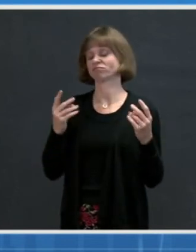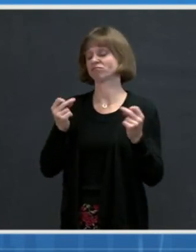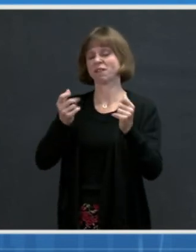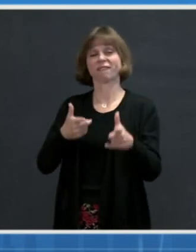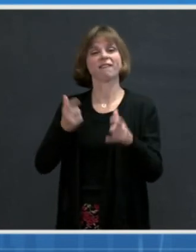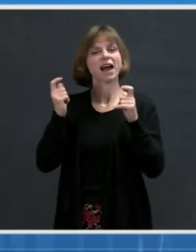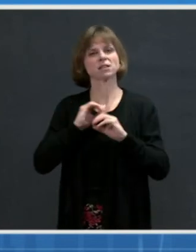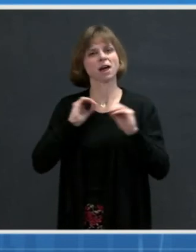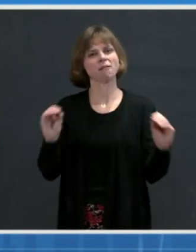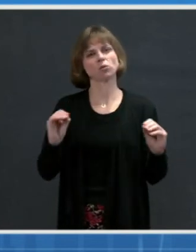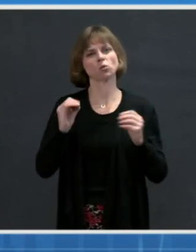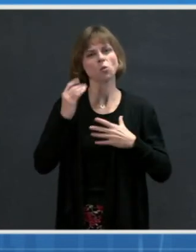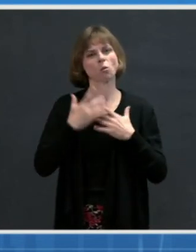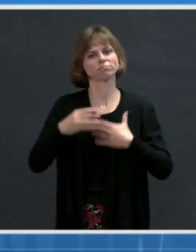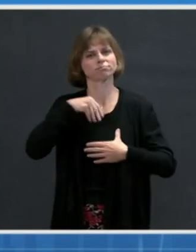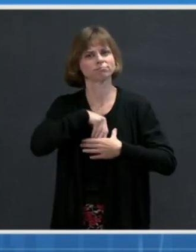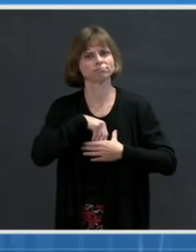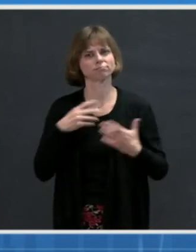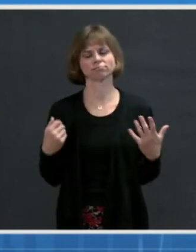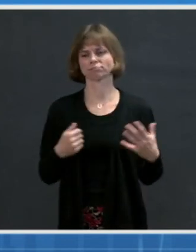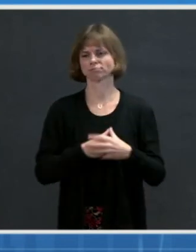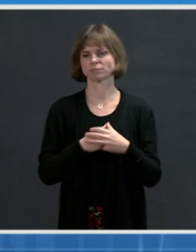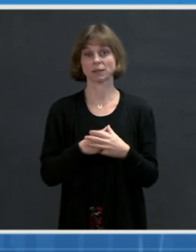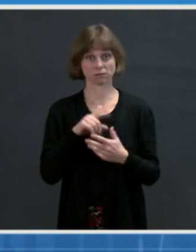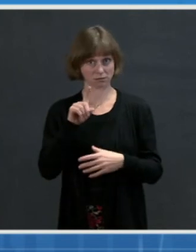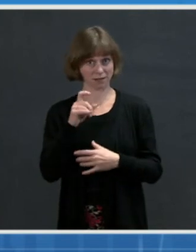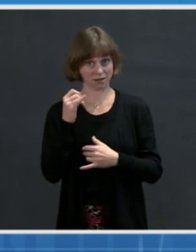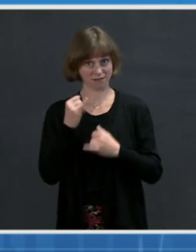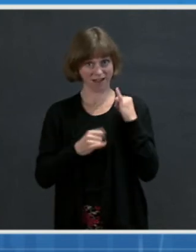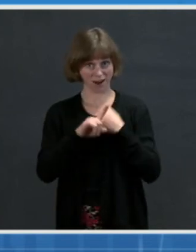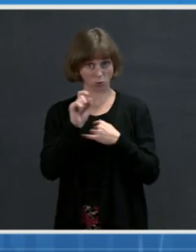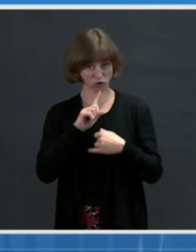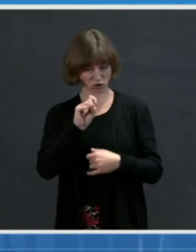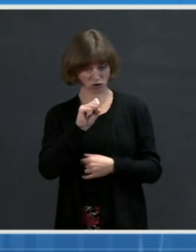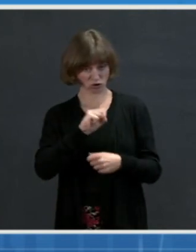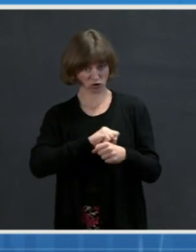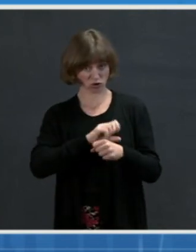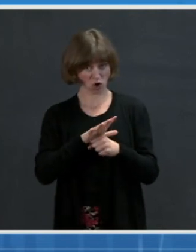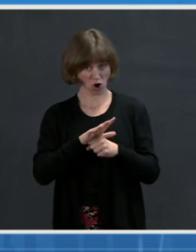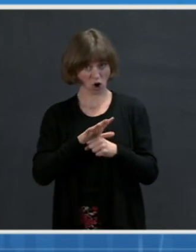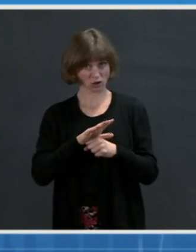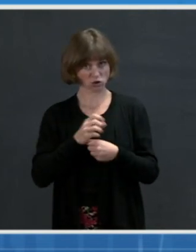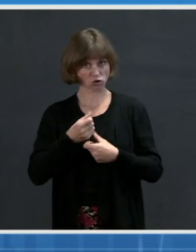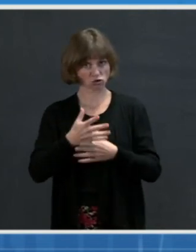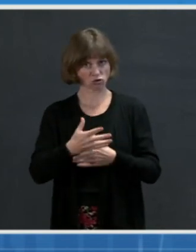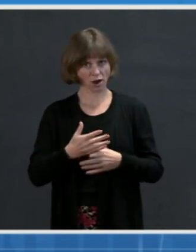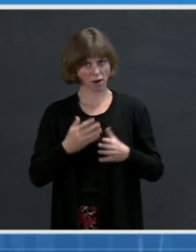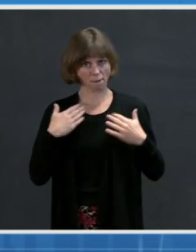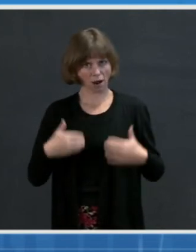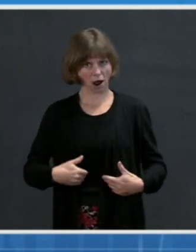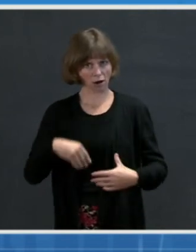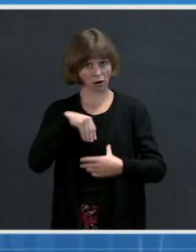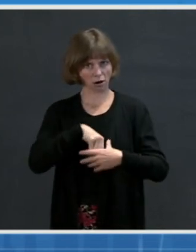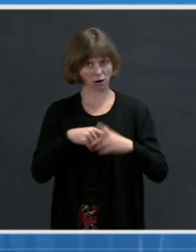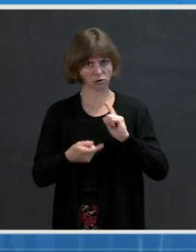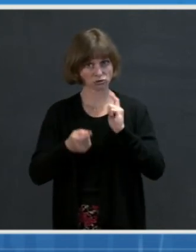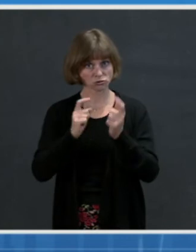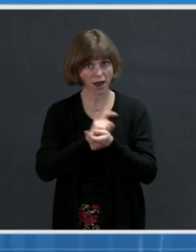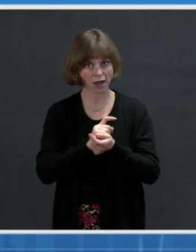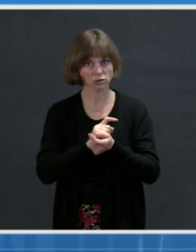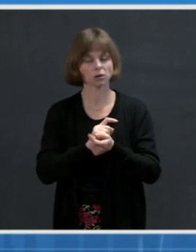And finally, does SARS-CoV-2 infection trigger changes in the body that actually increase